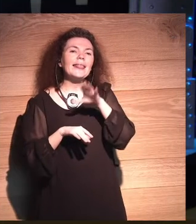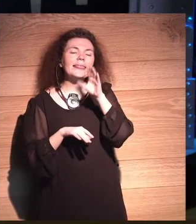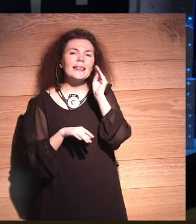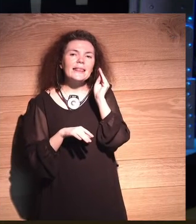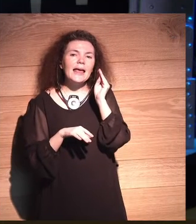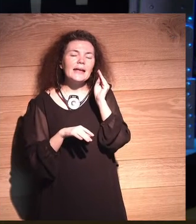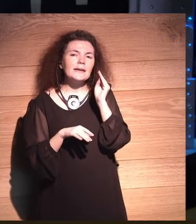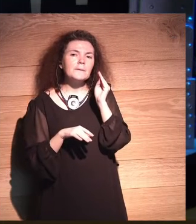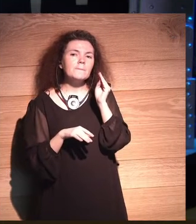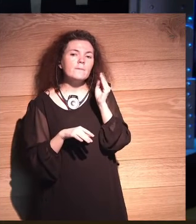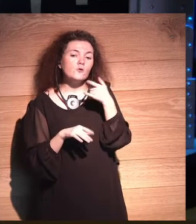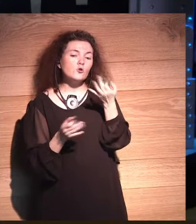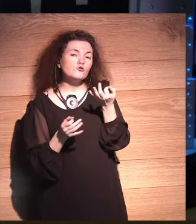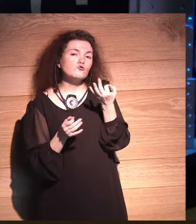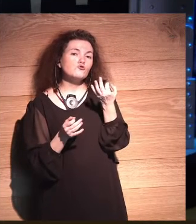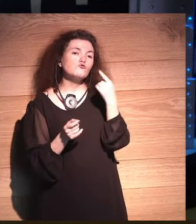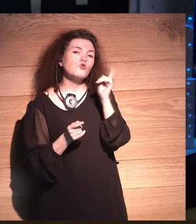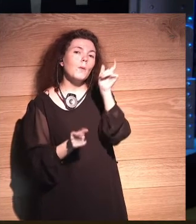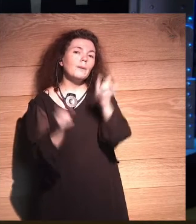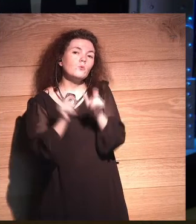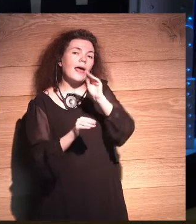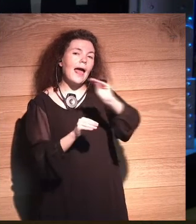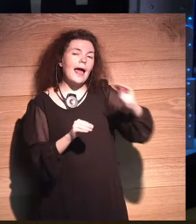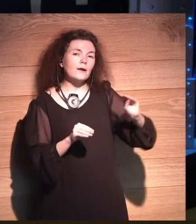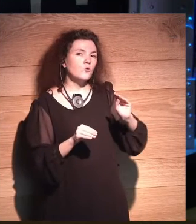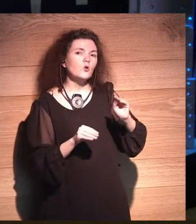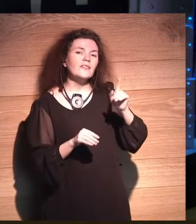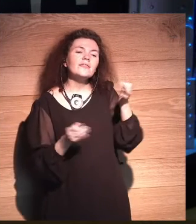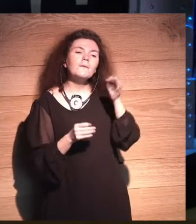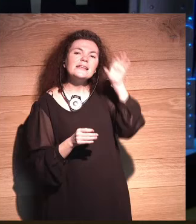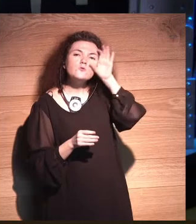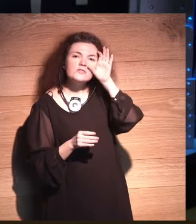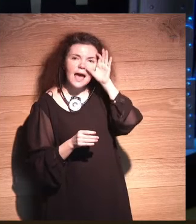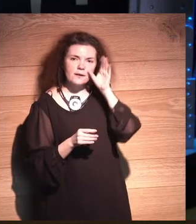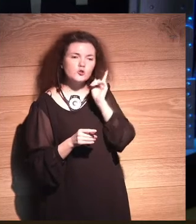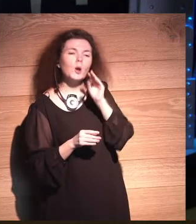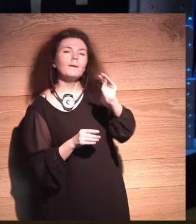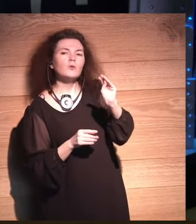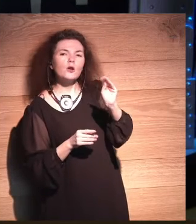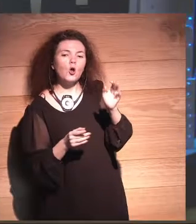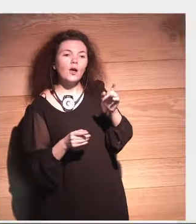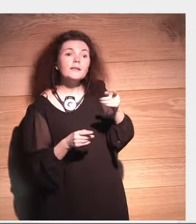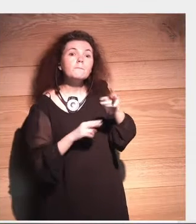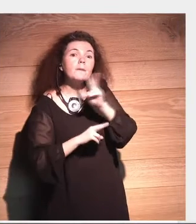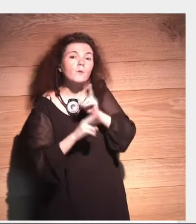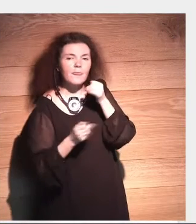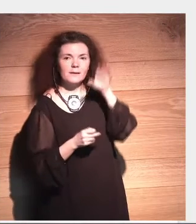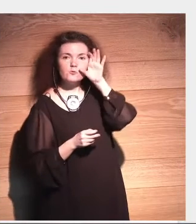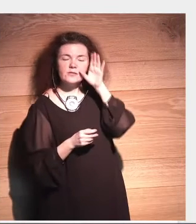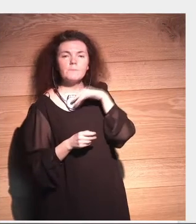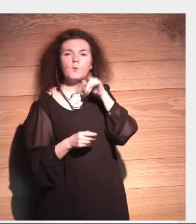we also have to listen to people. By listening to what they're saying on Twitter, on social